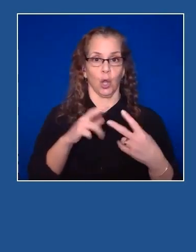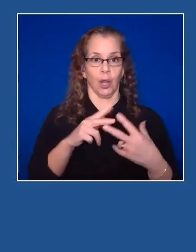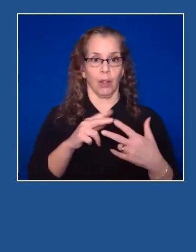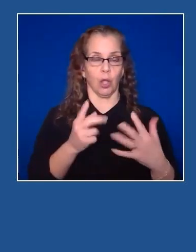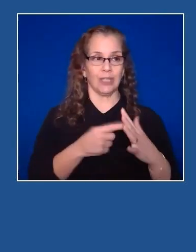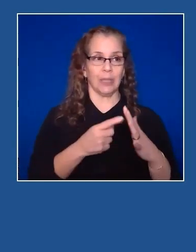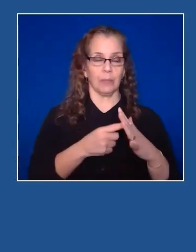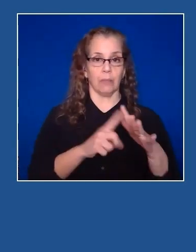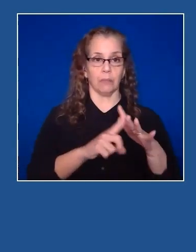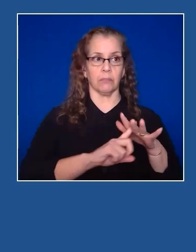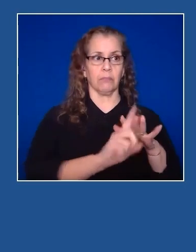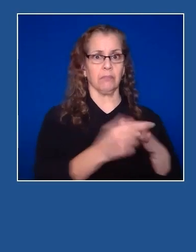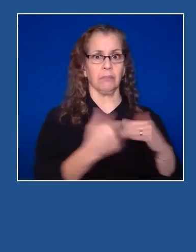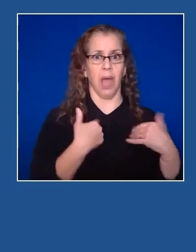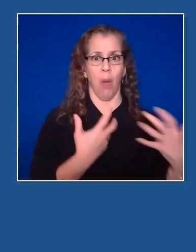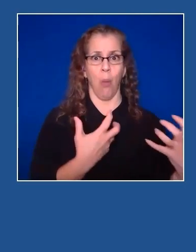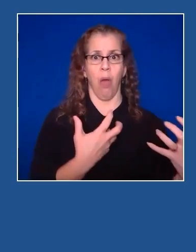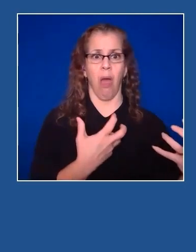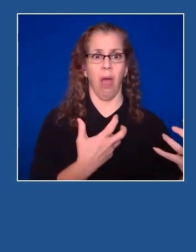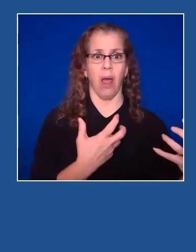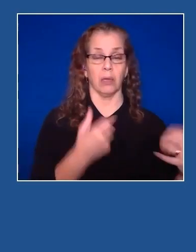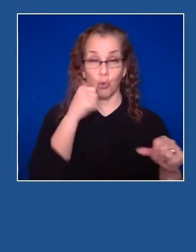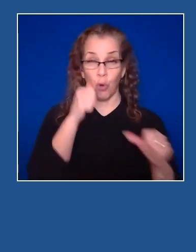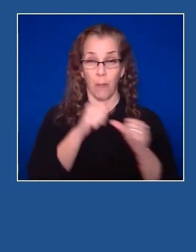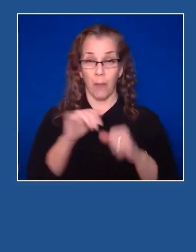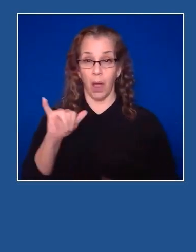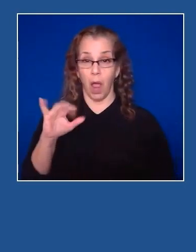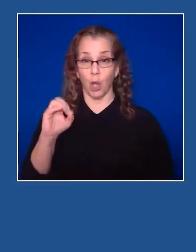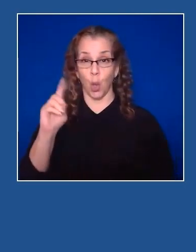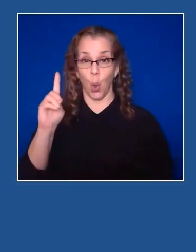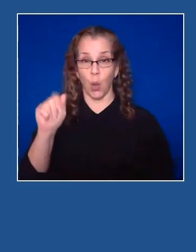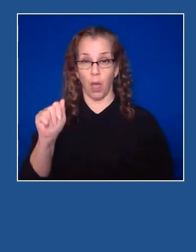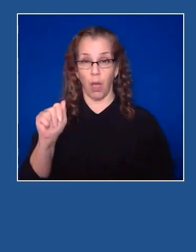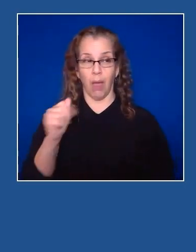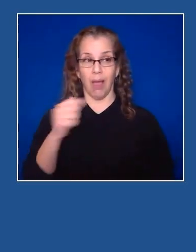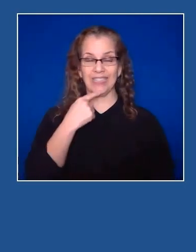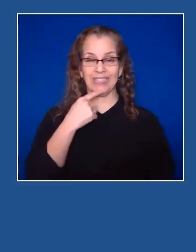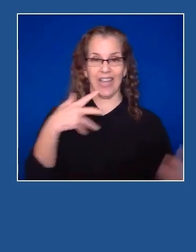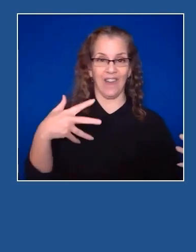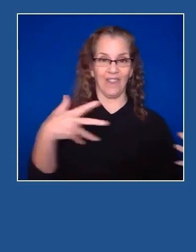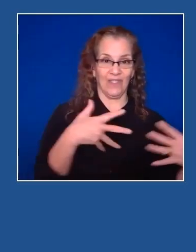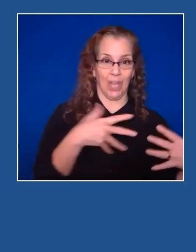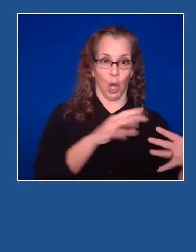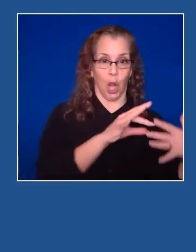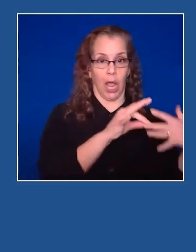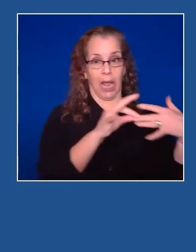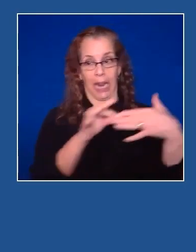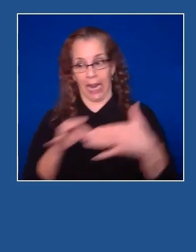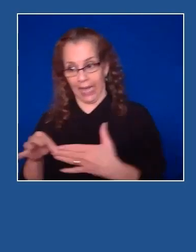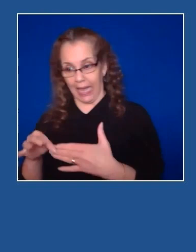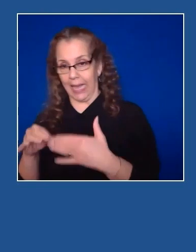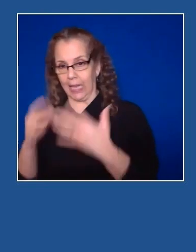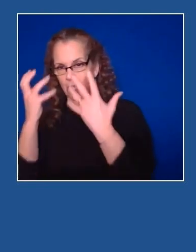sometimes, or remember Yoda? Yoda says fear leads to the dark side. The dark side includes anger. It includes trying